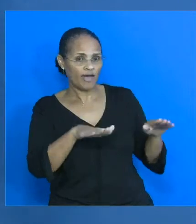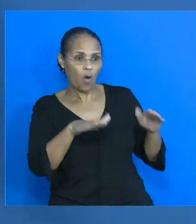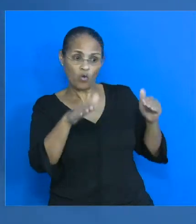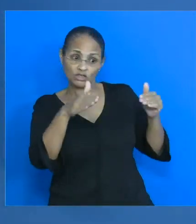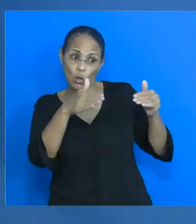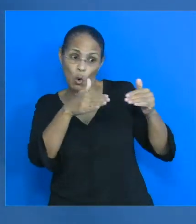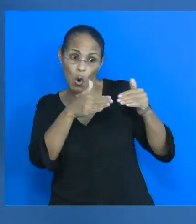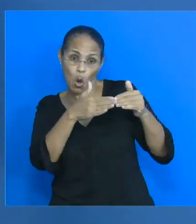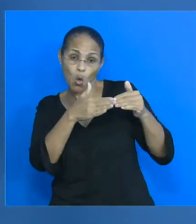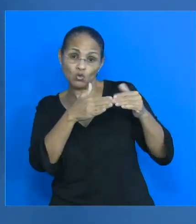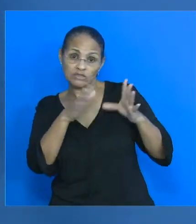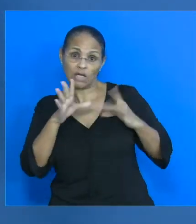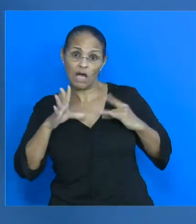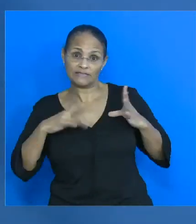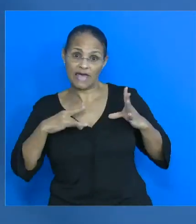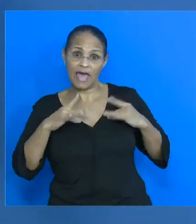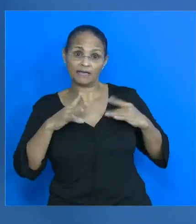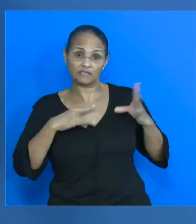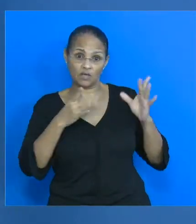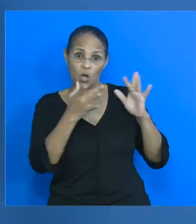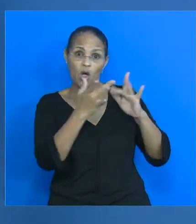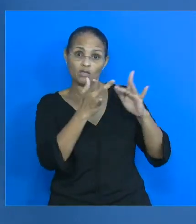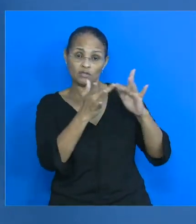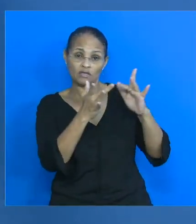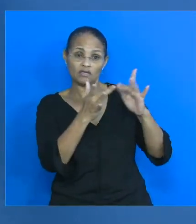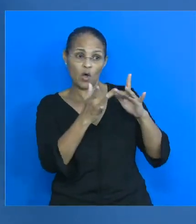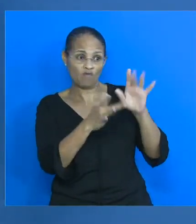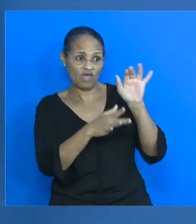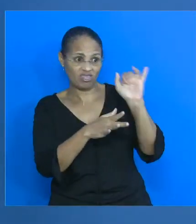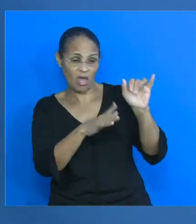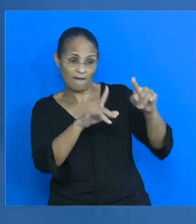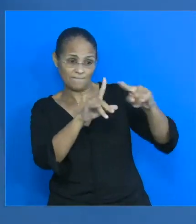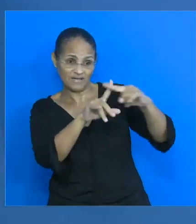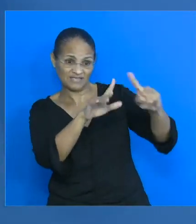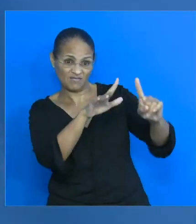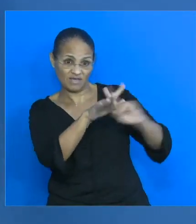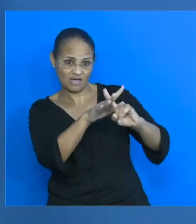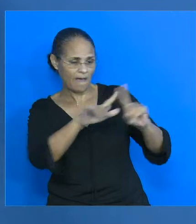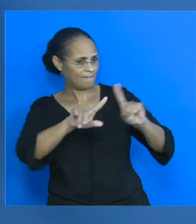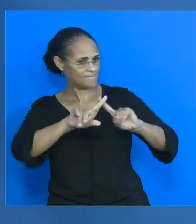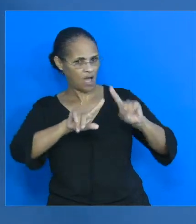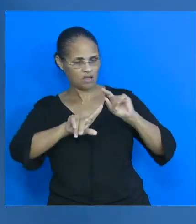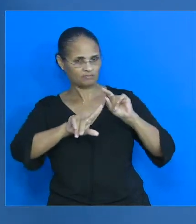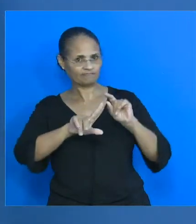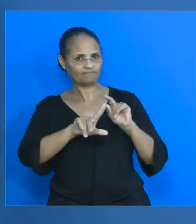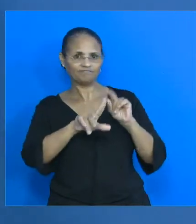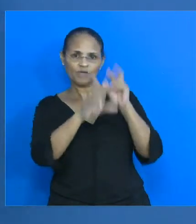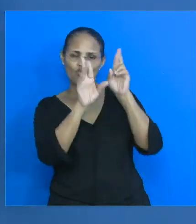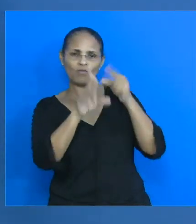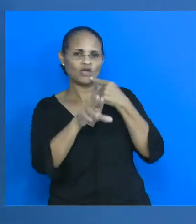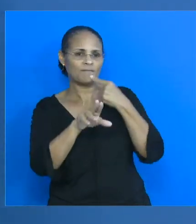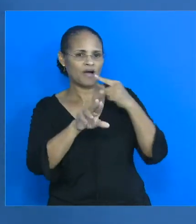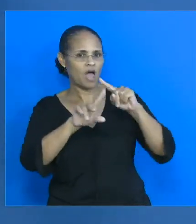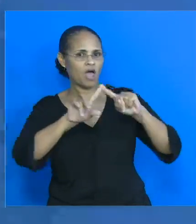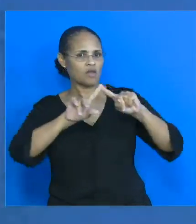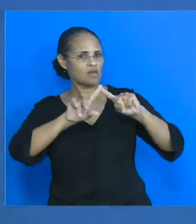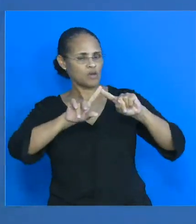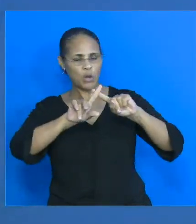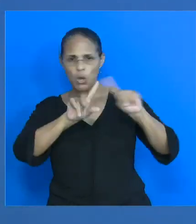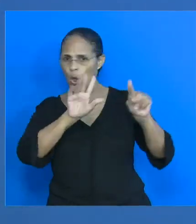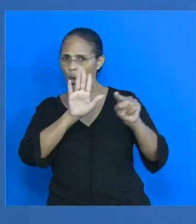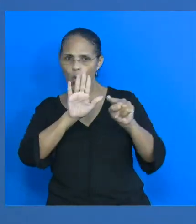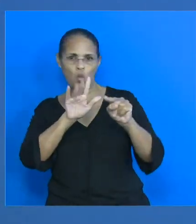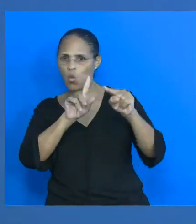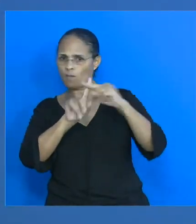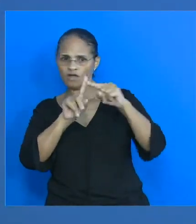close contact of a case. Yeah. Yes? But not a positive within the school. Correct. There have been no positive